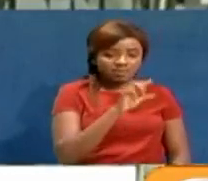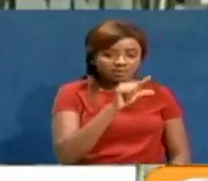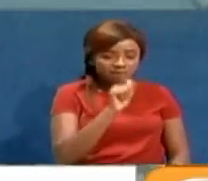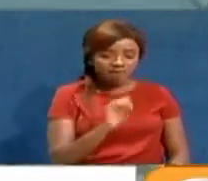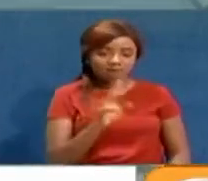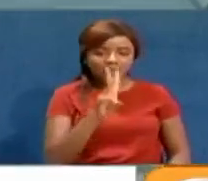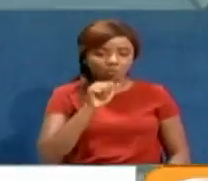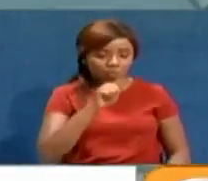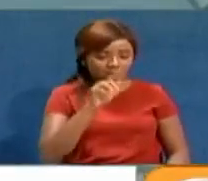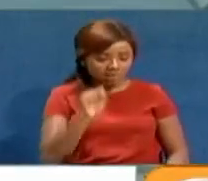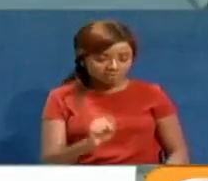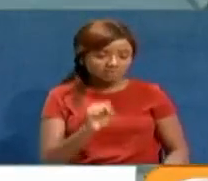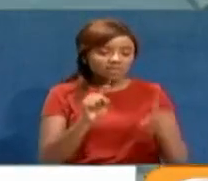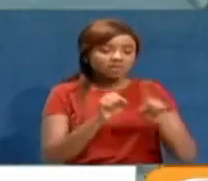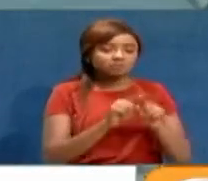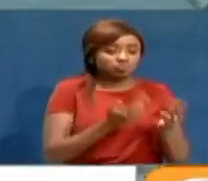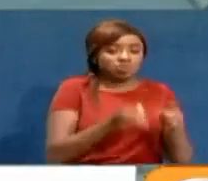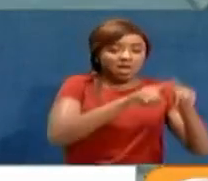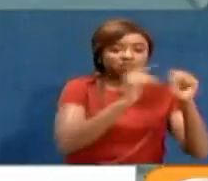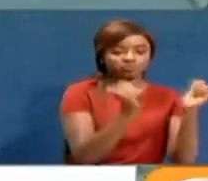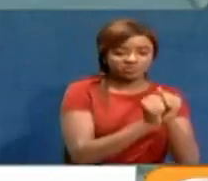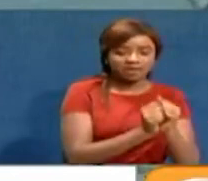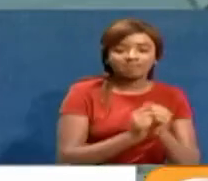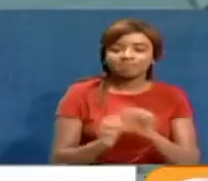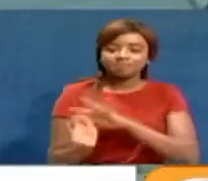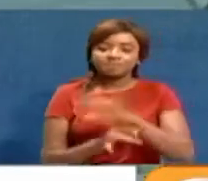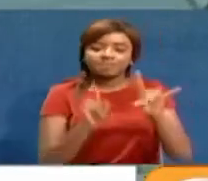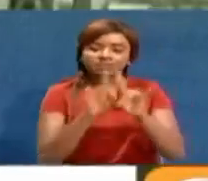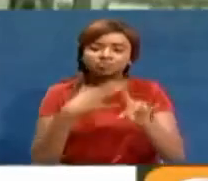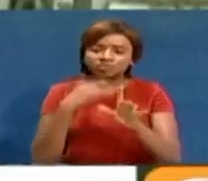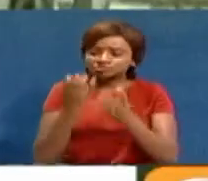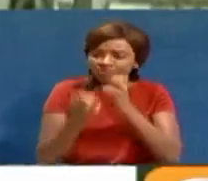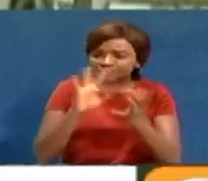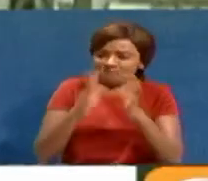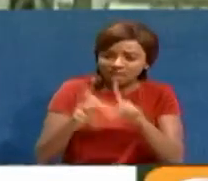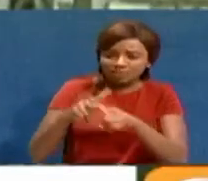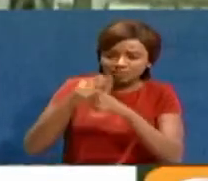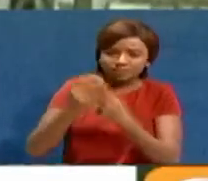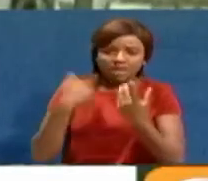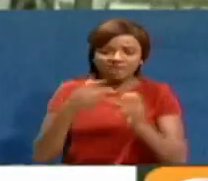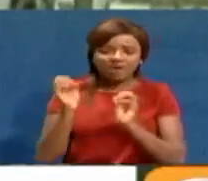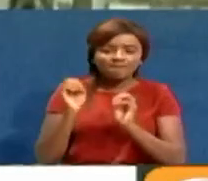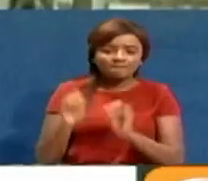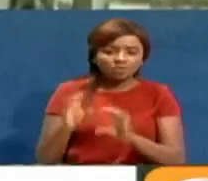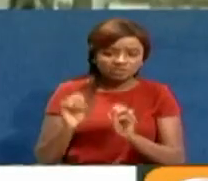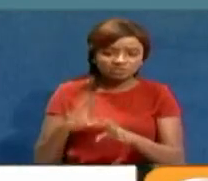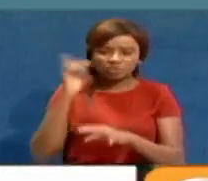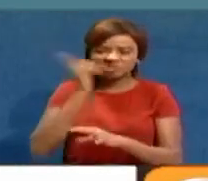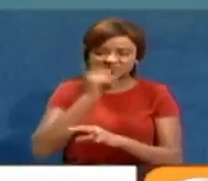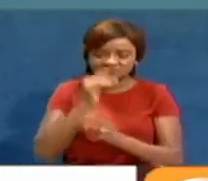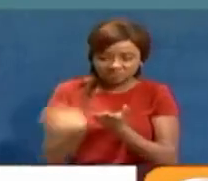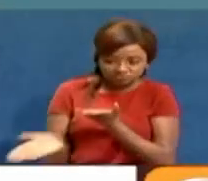in talks with the Nairobi Metropolitan Services, NMS, to evaluate the feasibility of installing a municipal waste-to-energy power